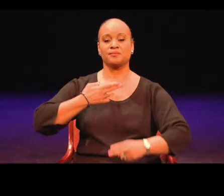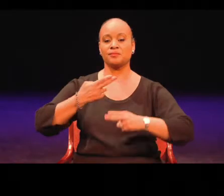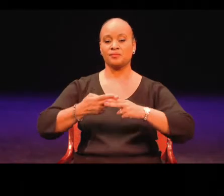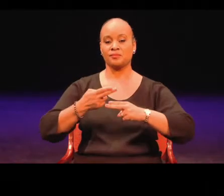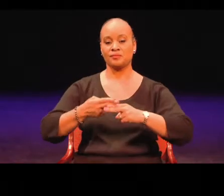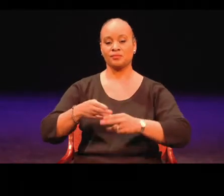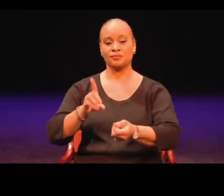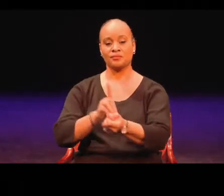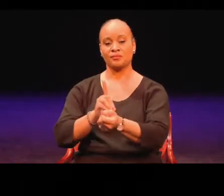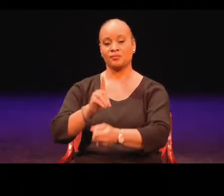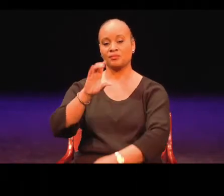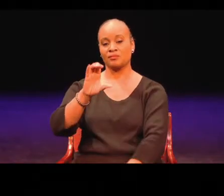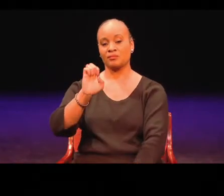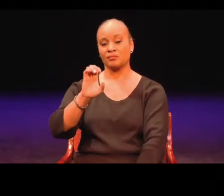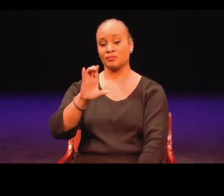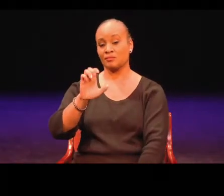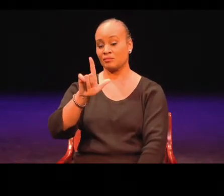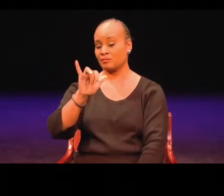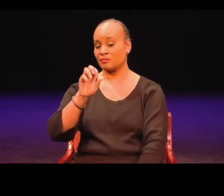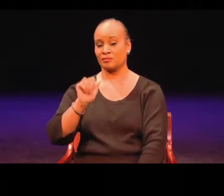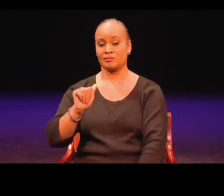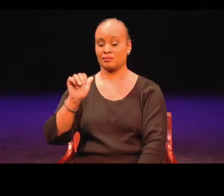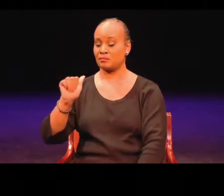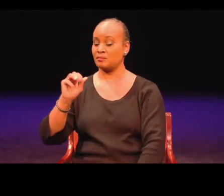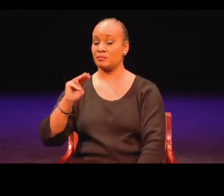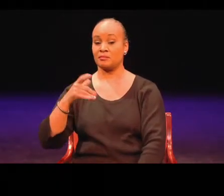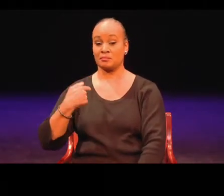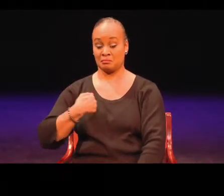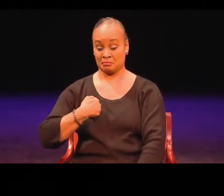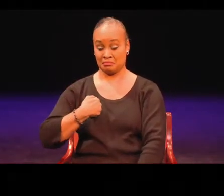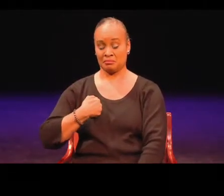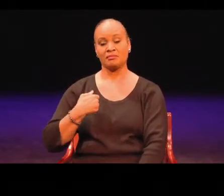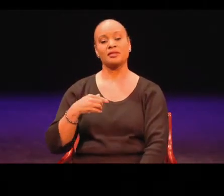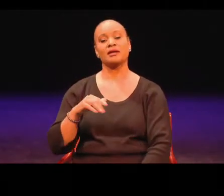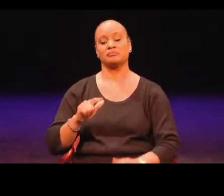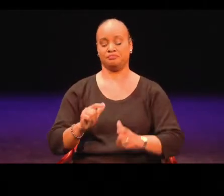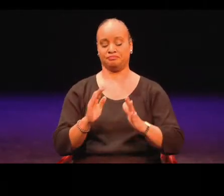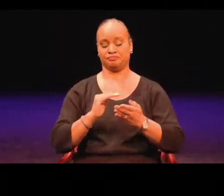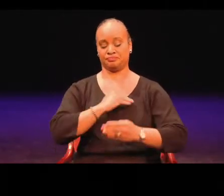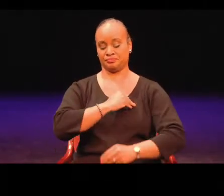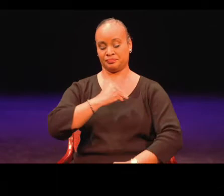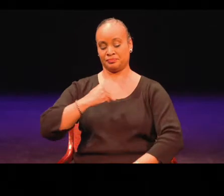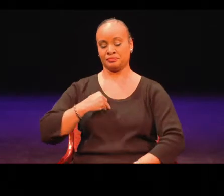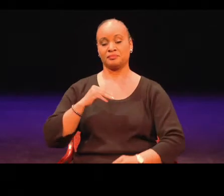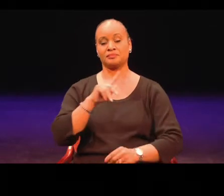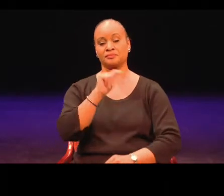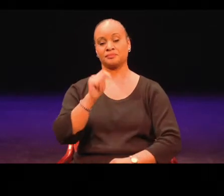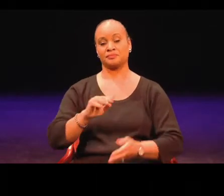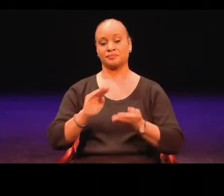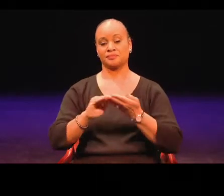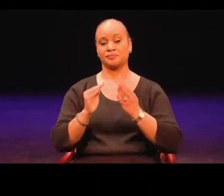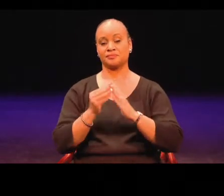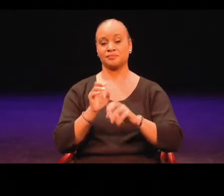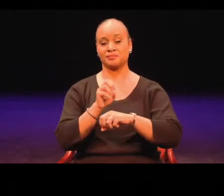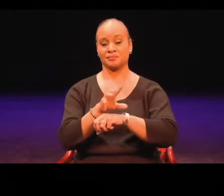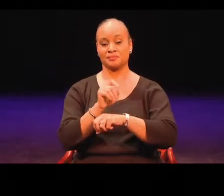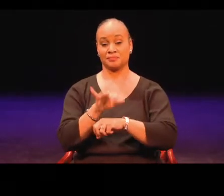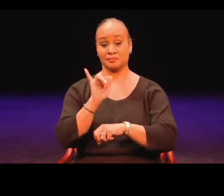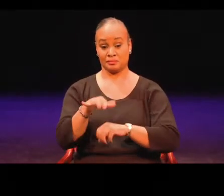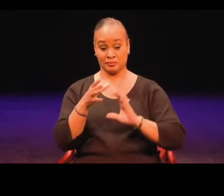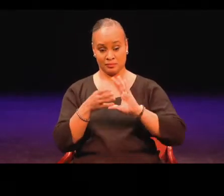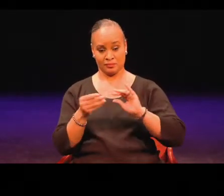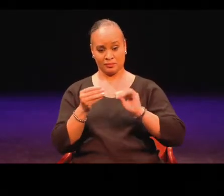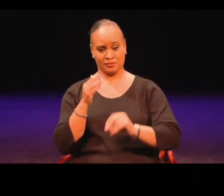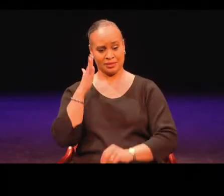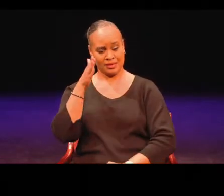My name is Dr. Cecelia Adams, and I'm an at-large member of Toledo City Council. The story I'm going